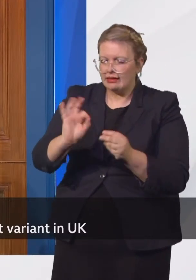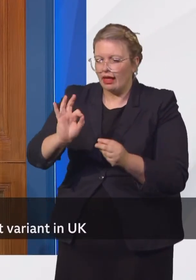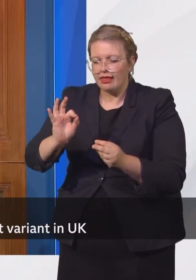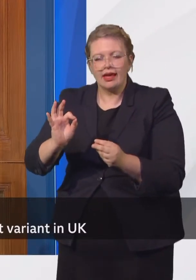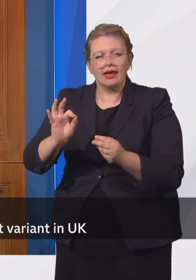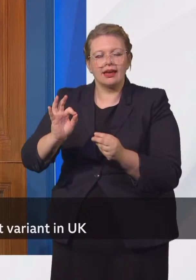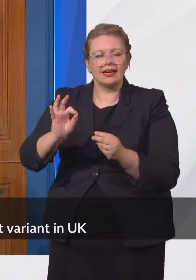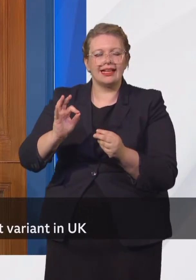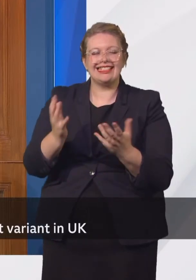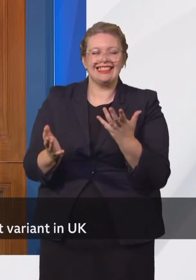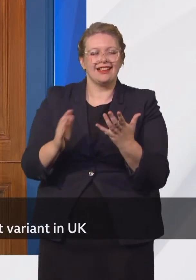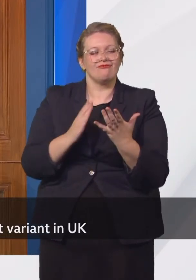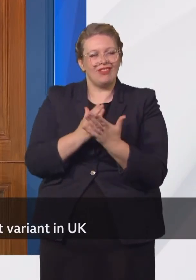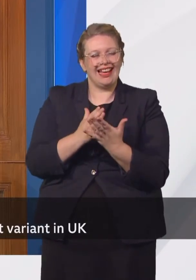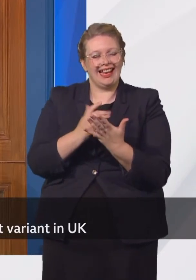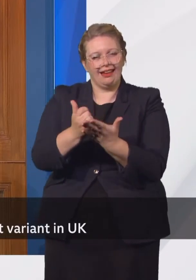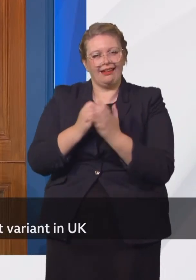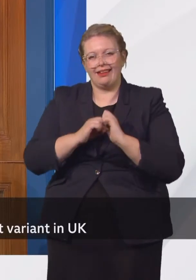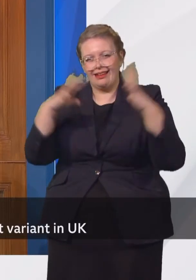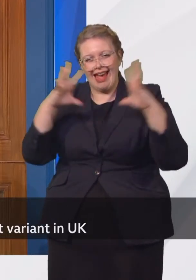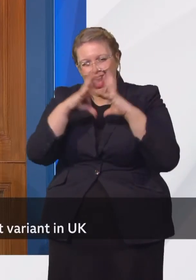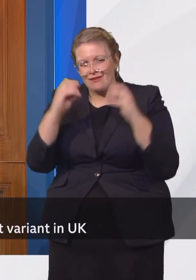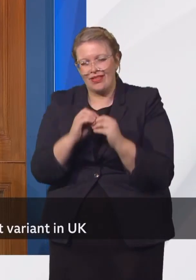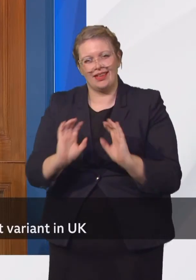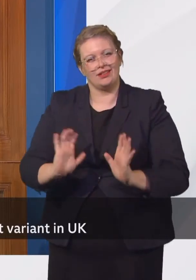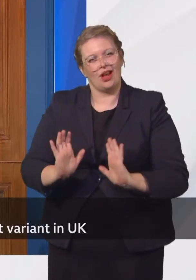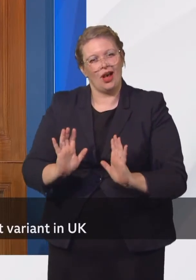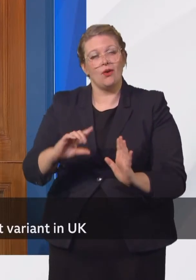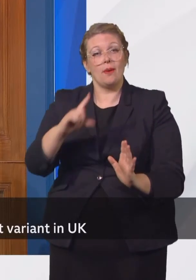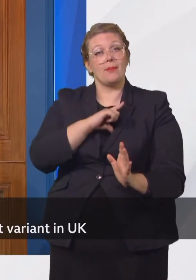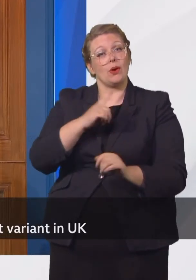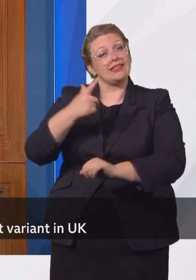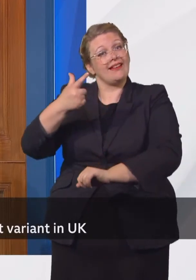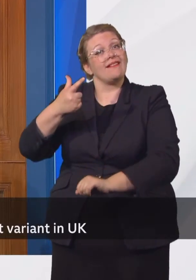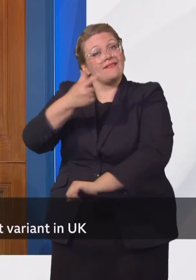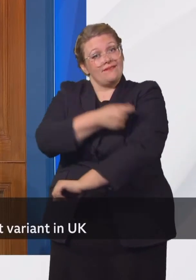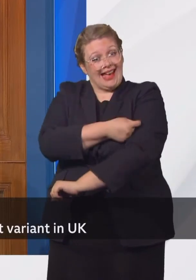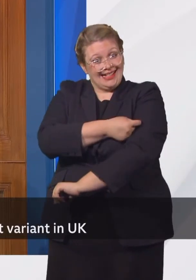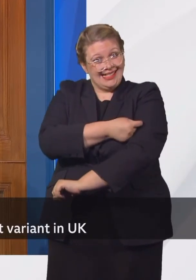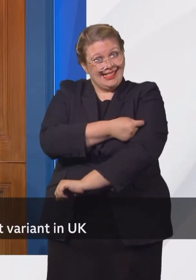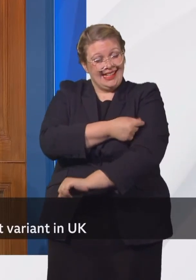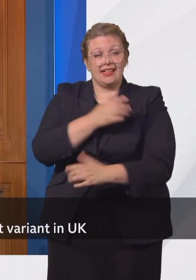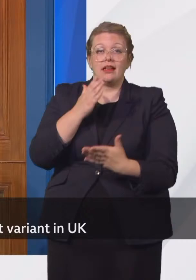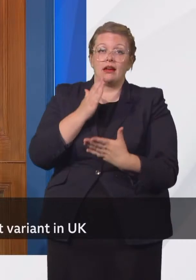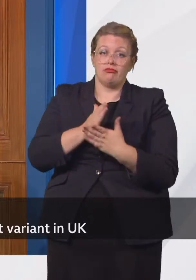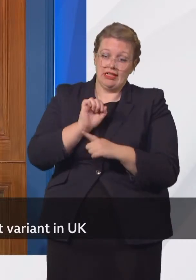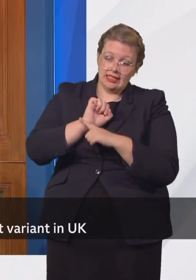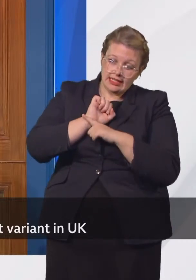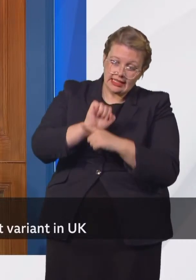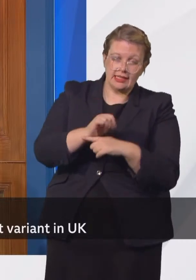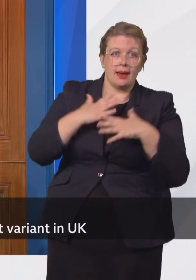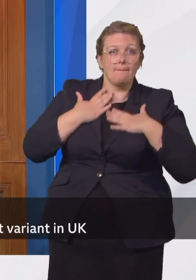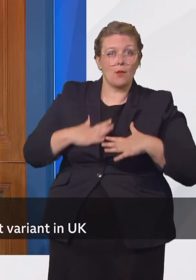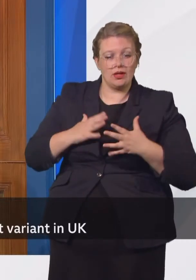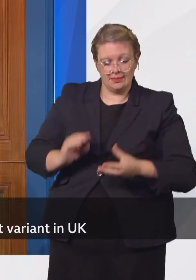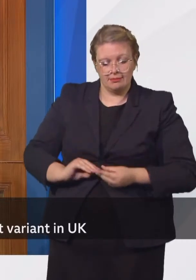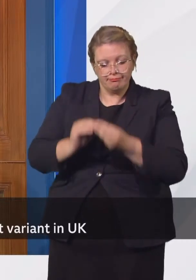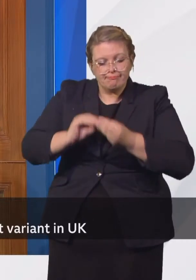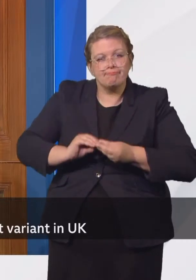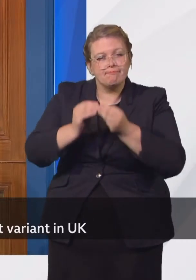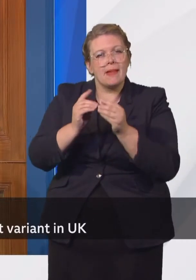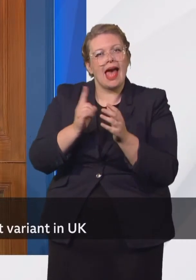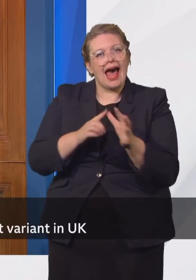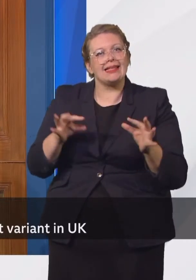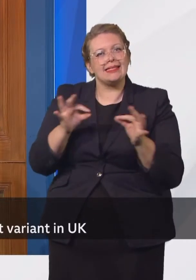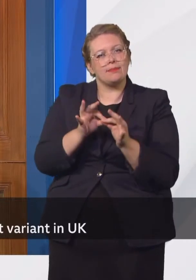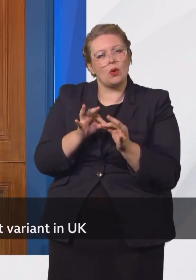not only stimulate the production of antibodies, they stimulate T-cell immunity, which you can't measure in that same